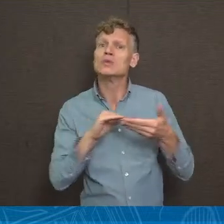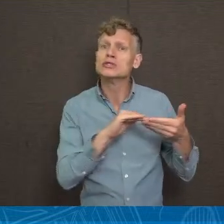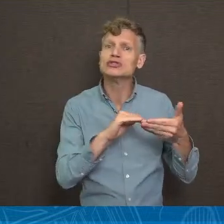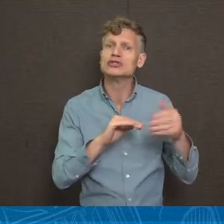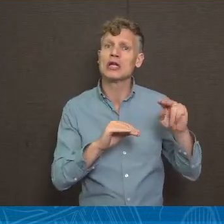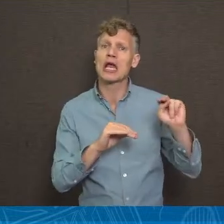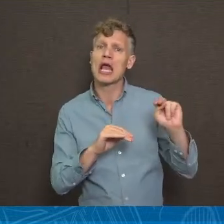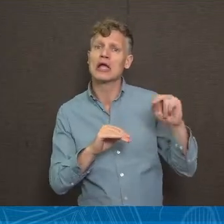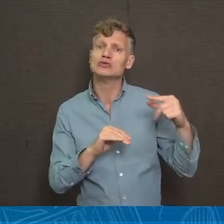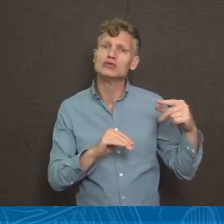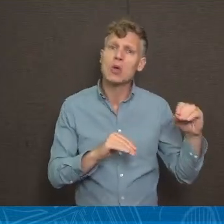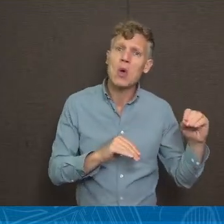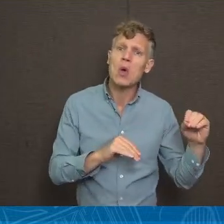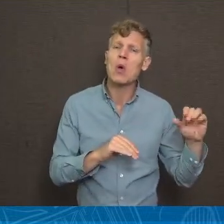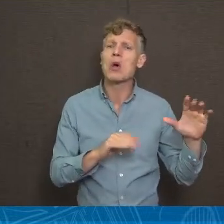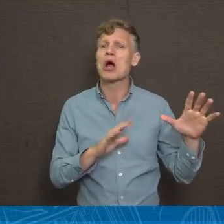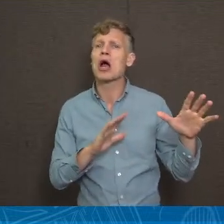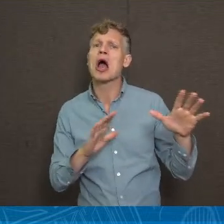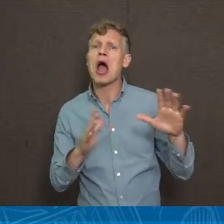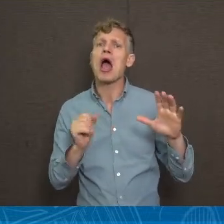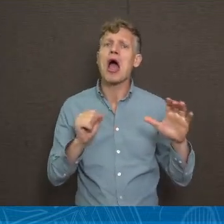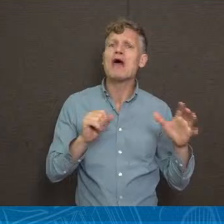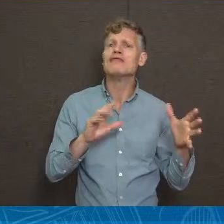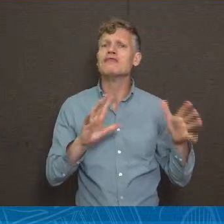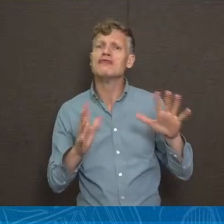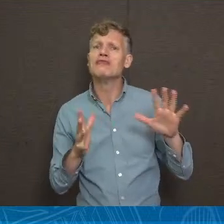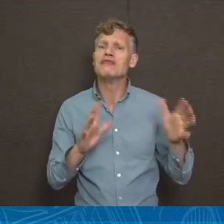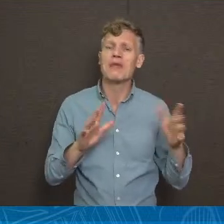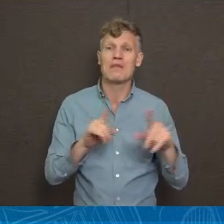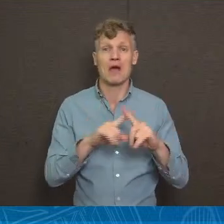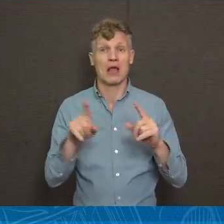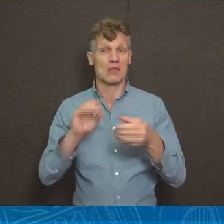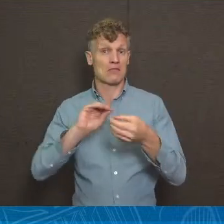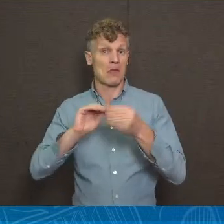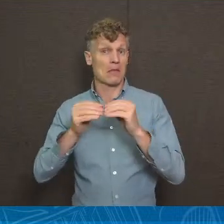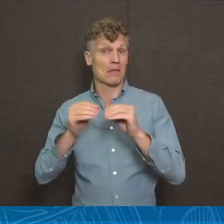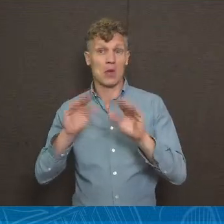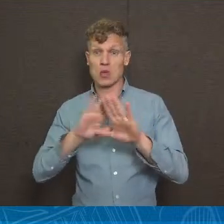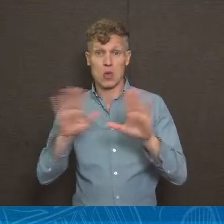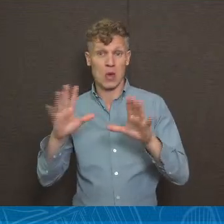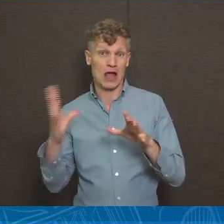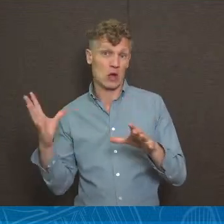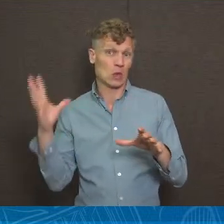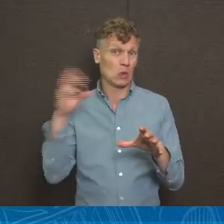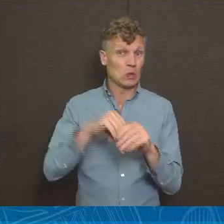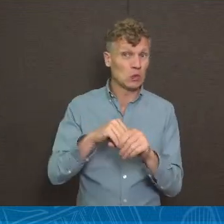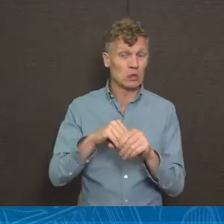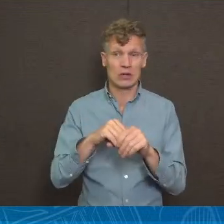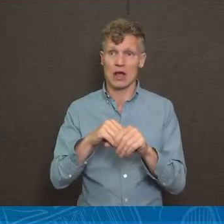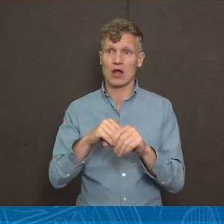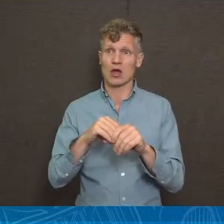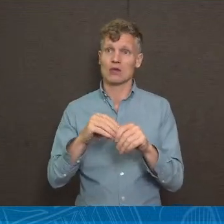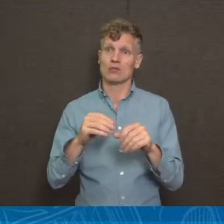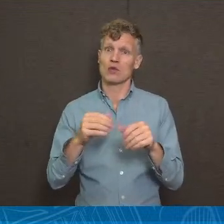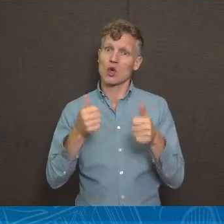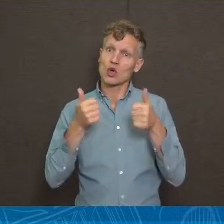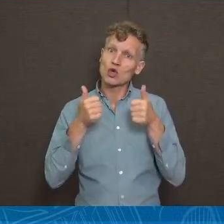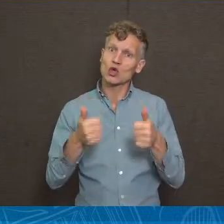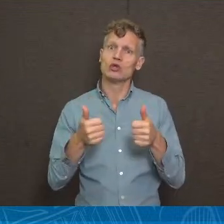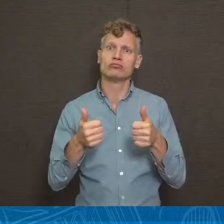law, but the problem, they are not include what is the right base of the person with